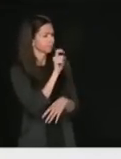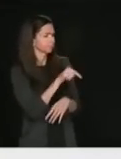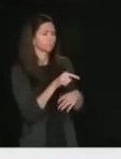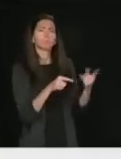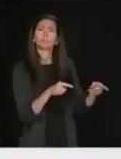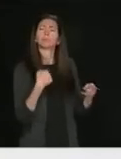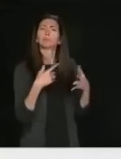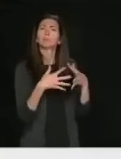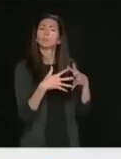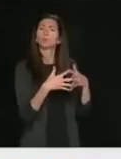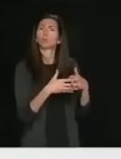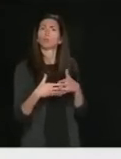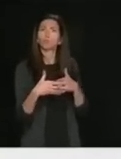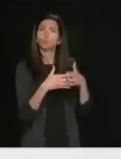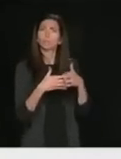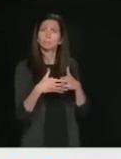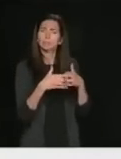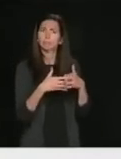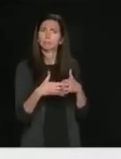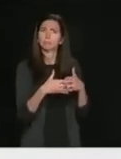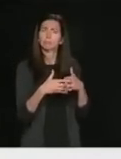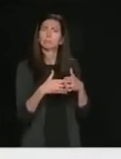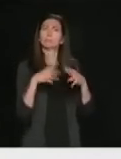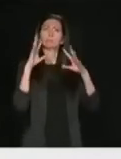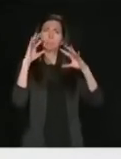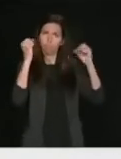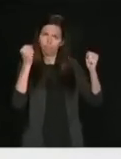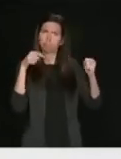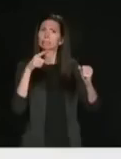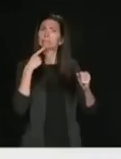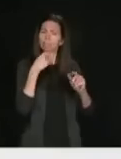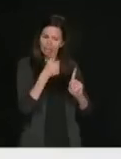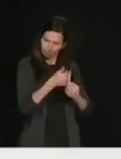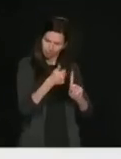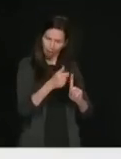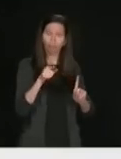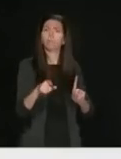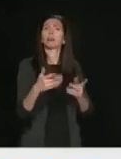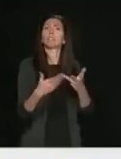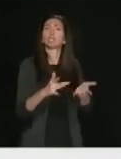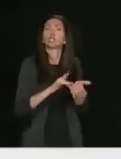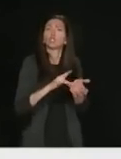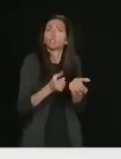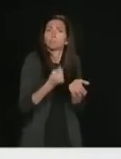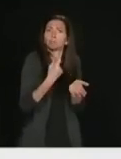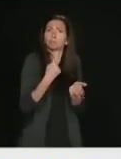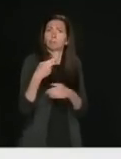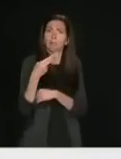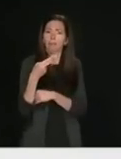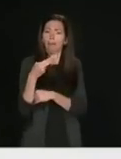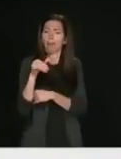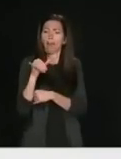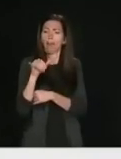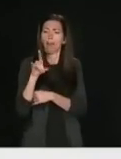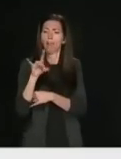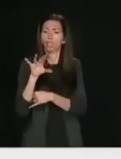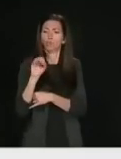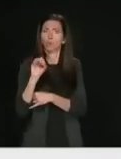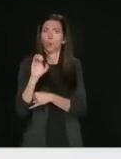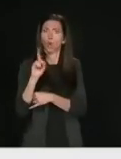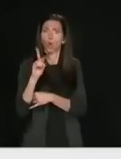drug hydroxychloroquine for about a week and a half now, and he says it's a good preventive approach to